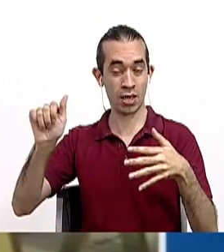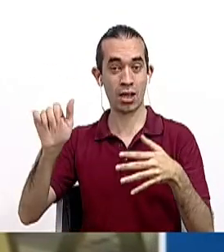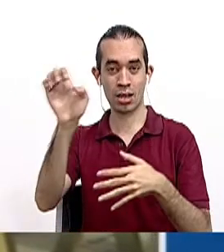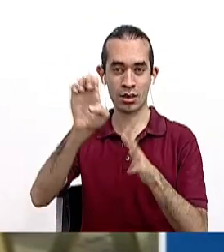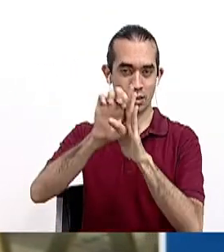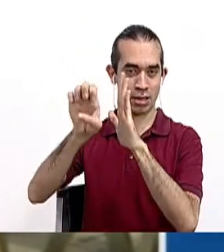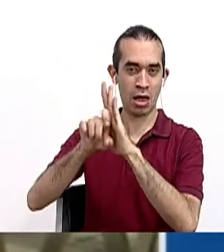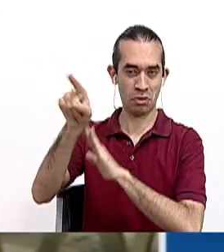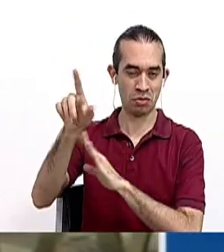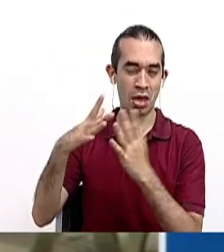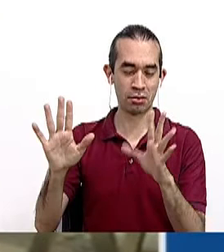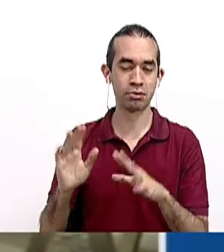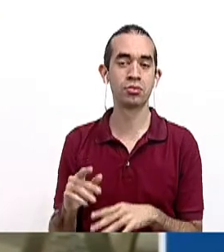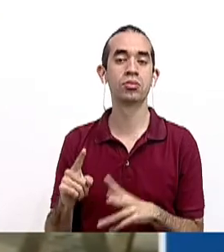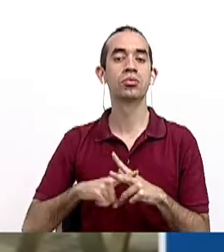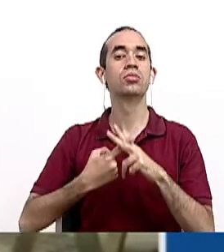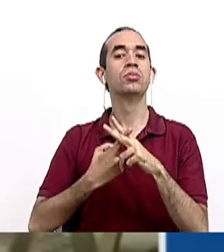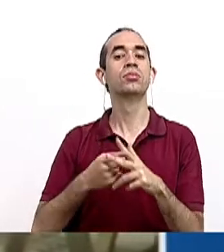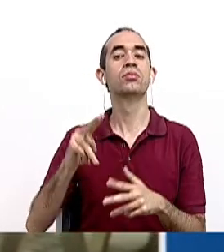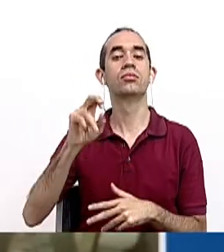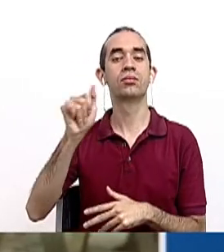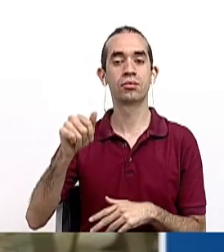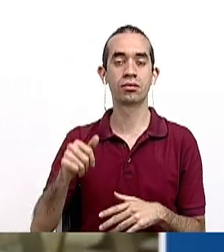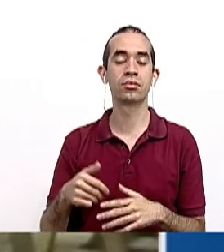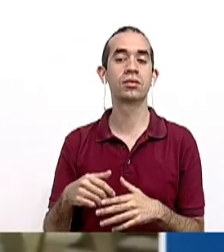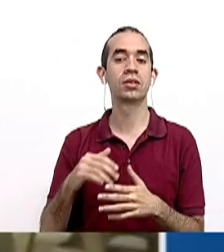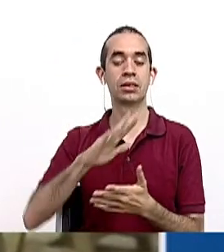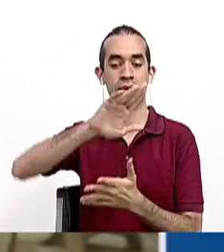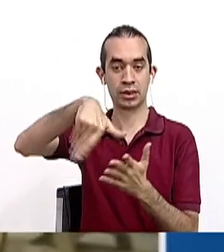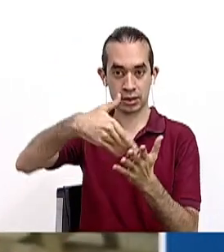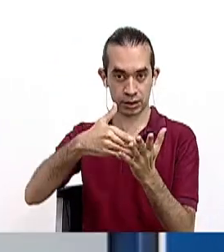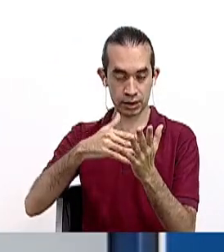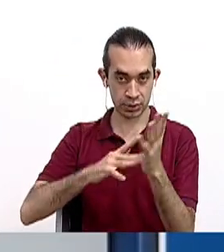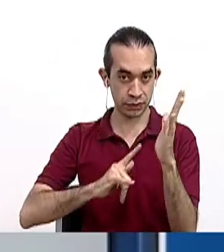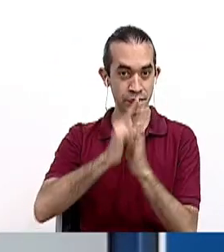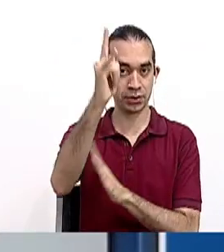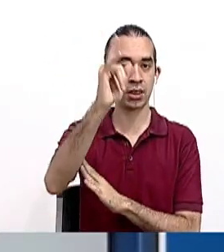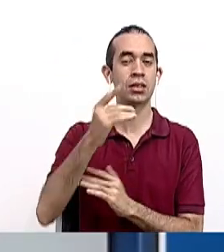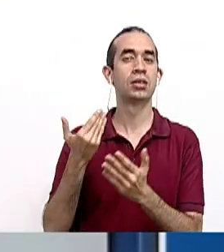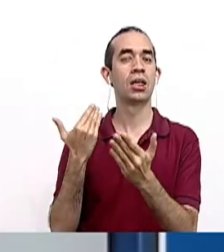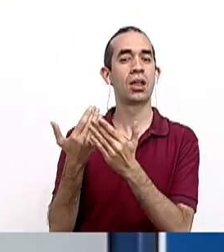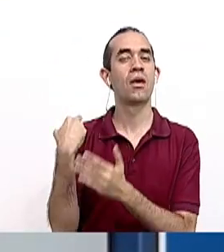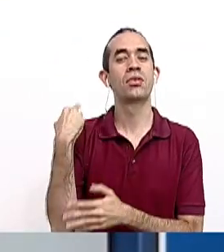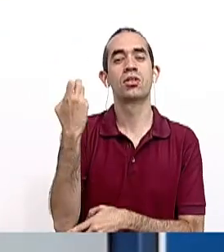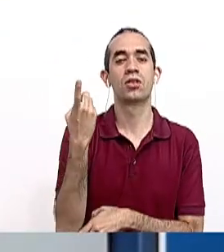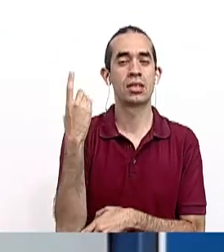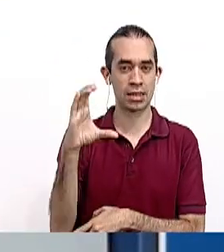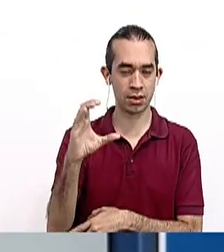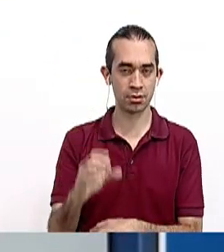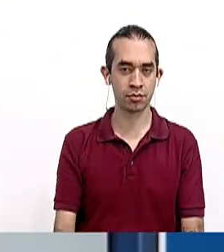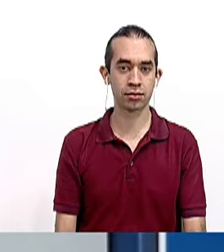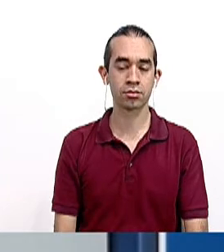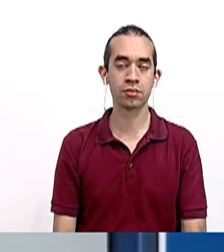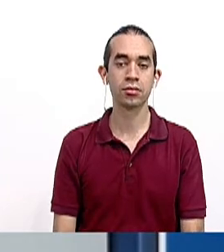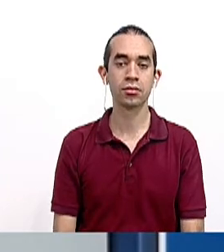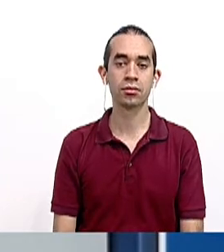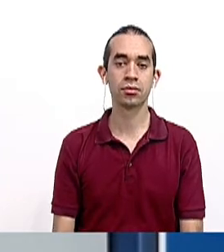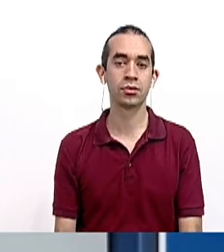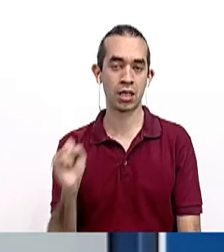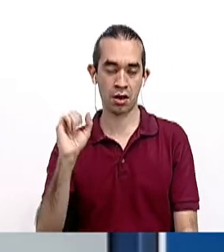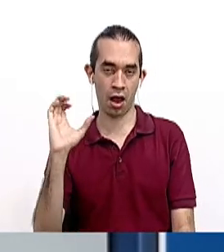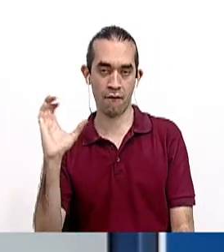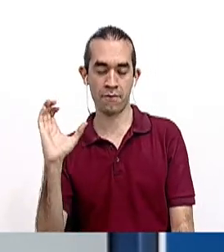her career at NASA's Goddard Space Flight Center near Washington. Working at NASA has enabled me to design and